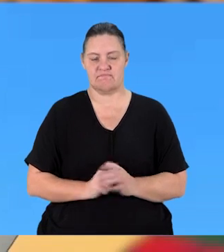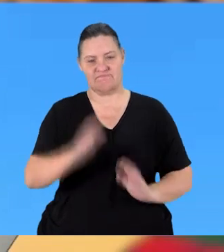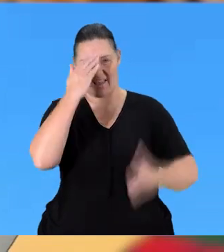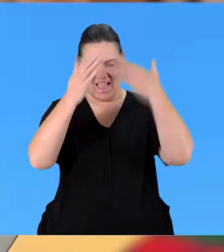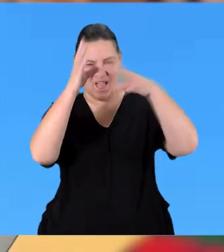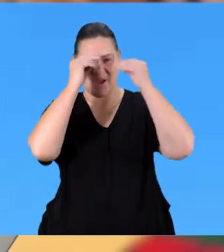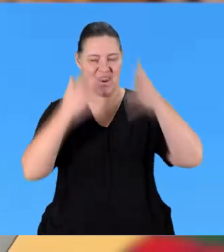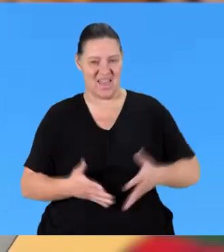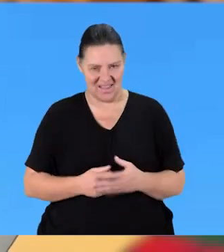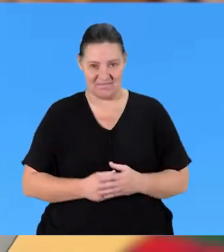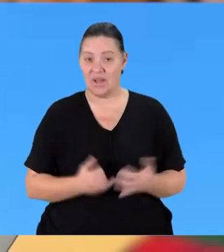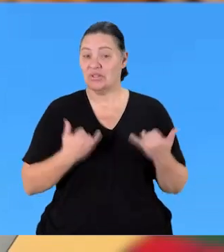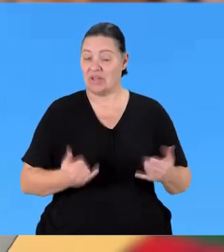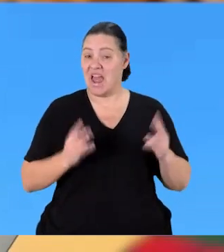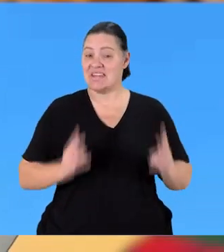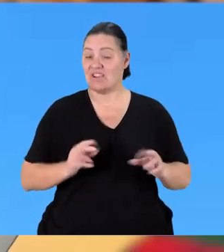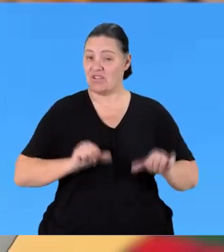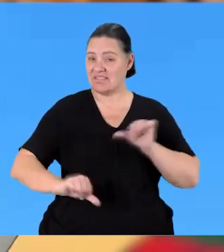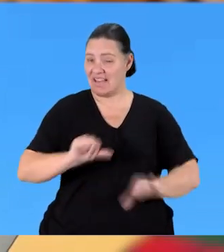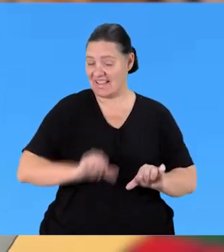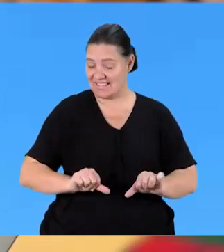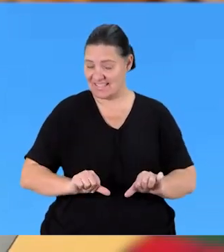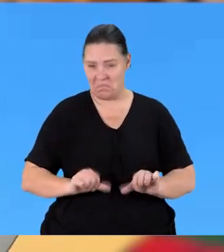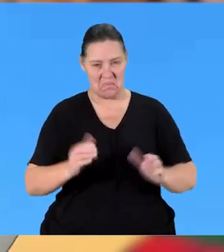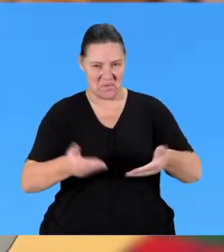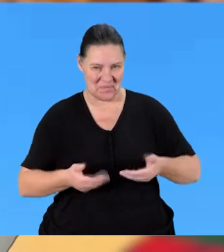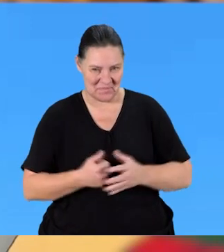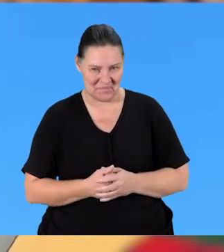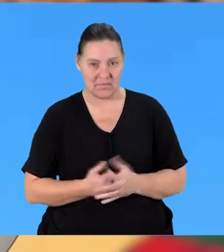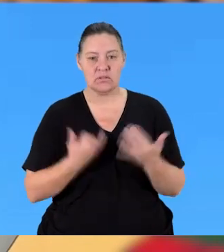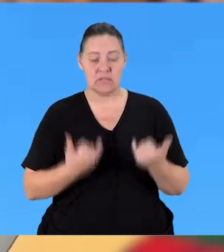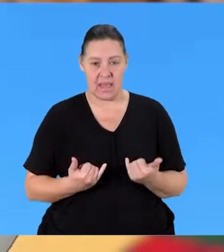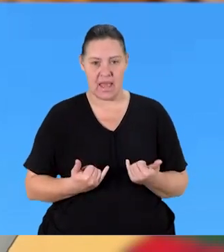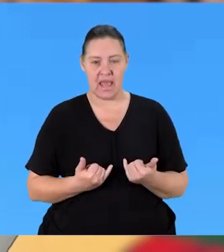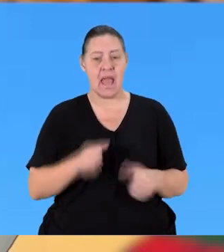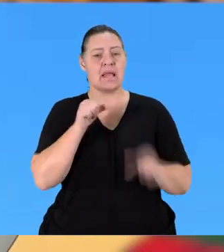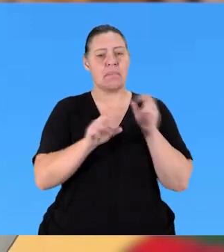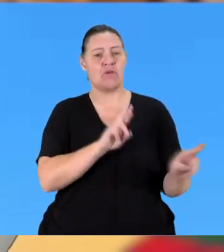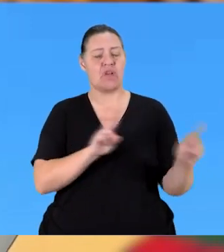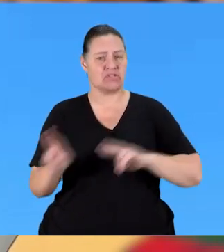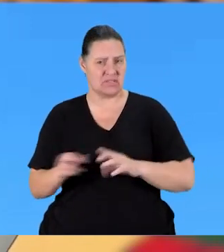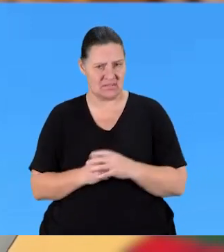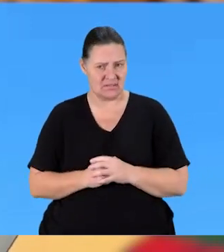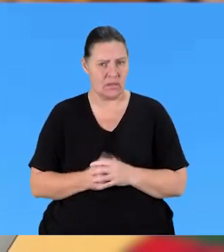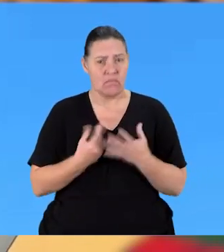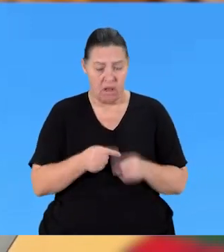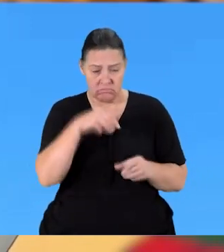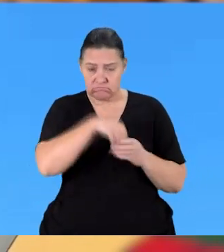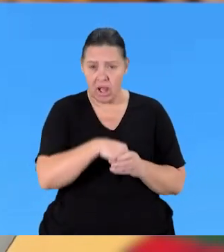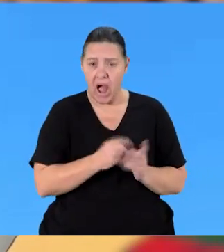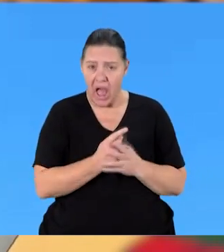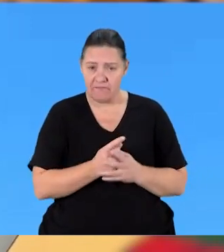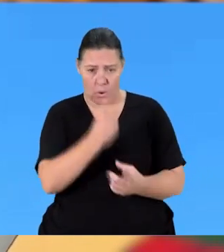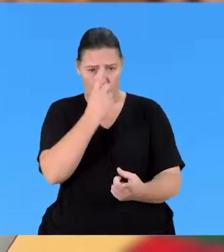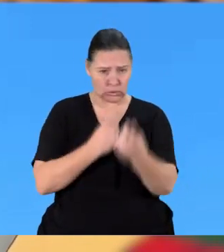Hello learners and welcome to a Natural Sciences lesson. So today we are dealing with chemical reactions, and within that we're going to be answering questions